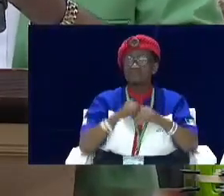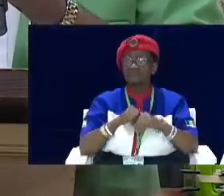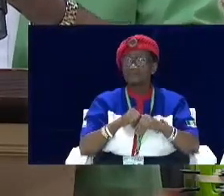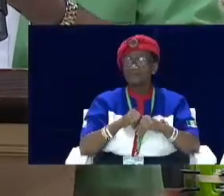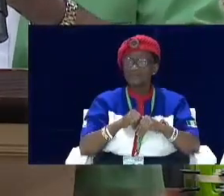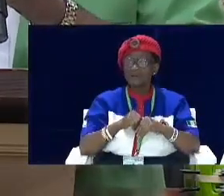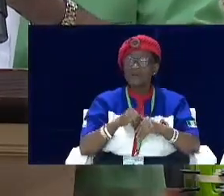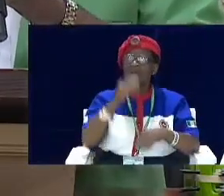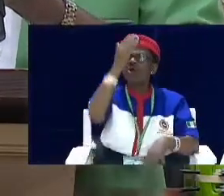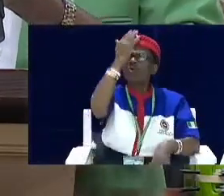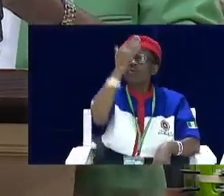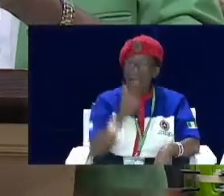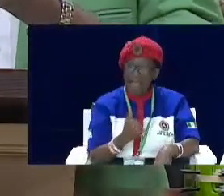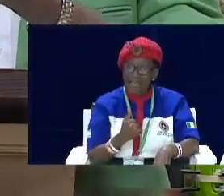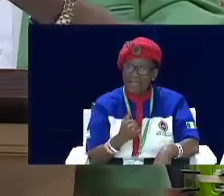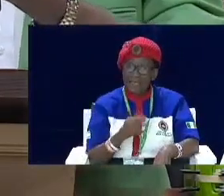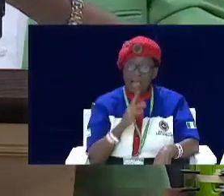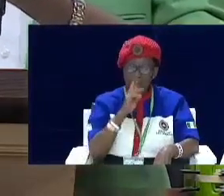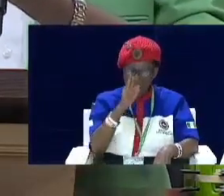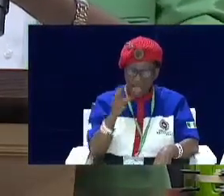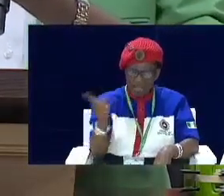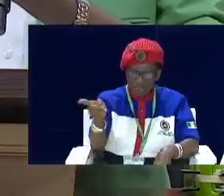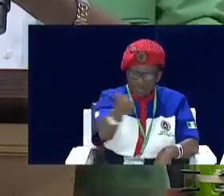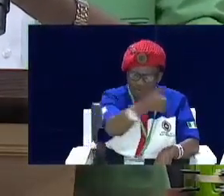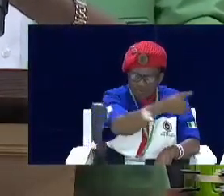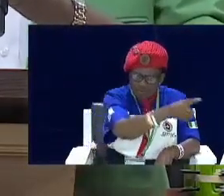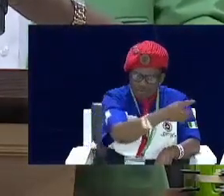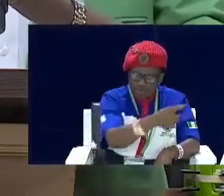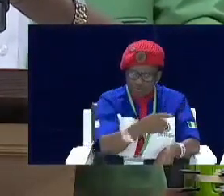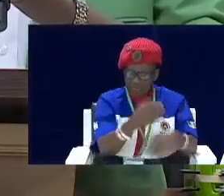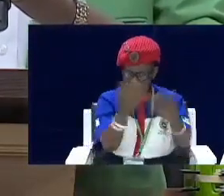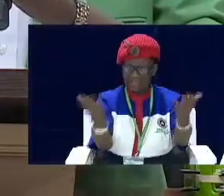Why are you here? Kilo sheni, kilo washigan.